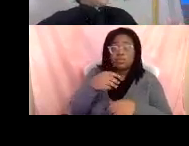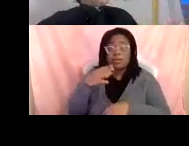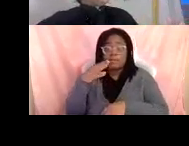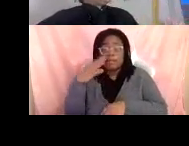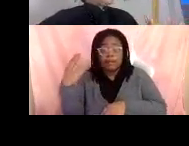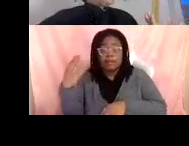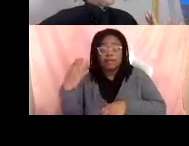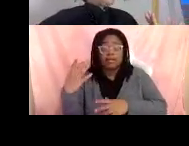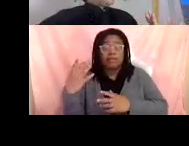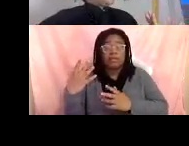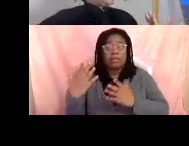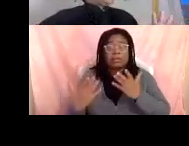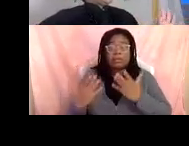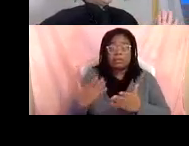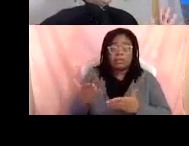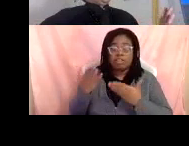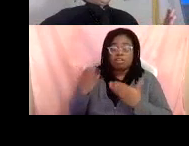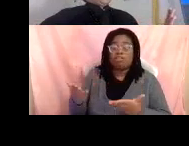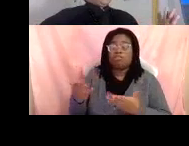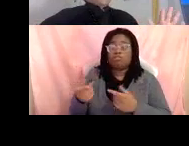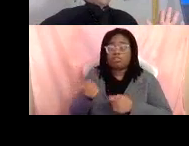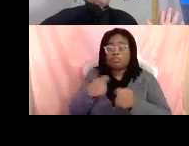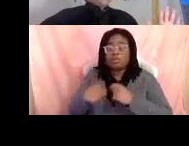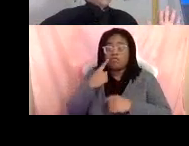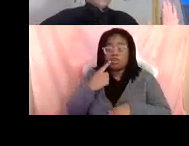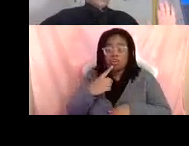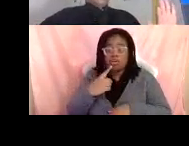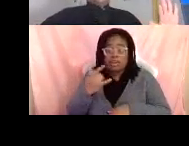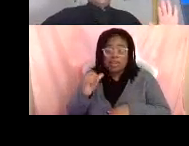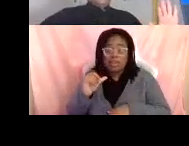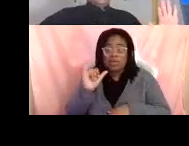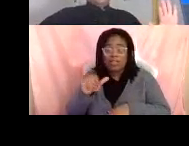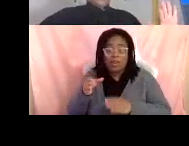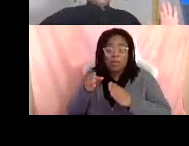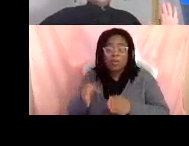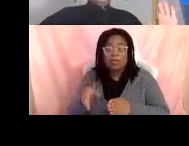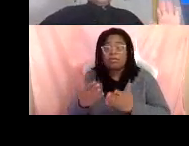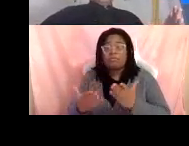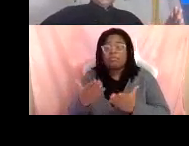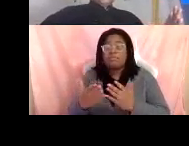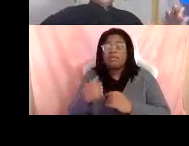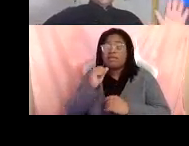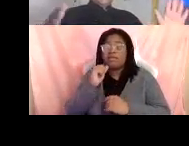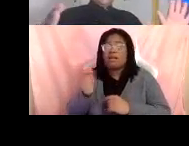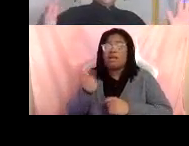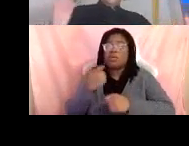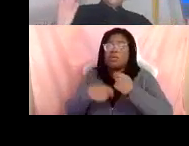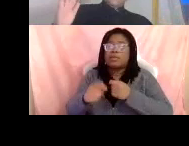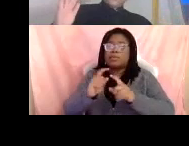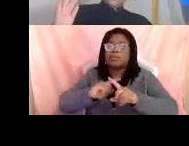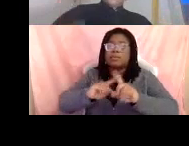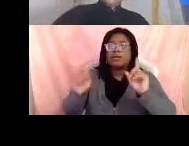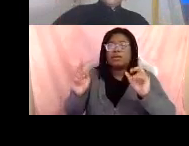subjugation. And maybe there's a substitute for yellow in that way. It's like kind of not a replacement, but like a